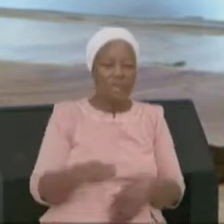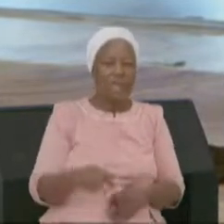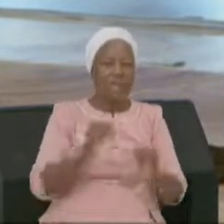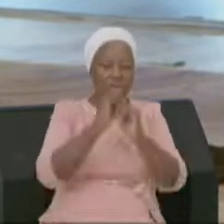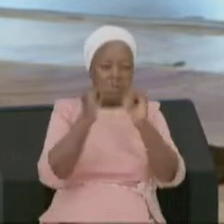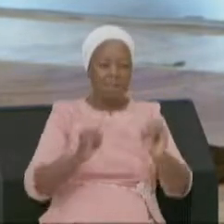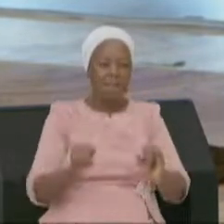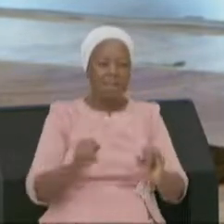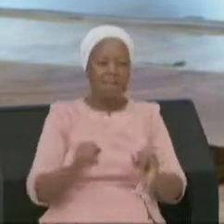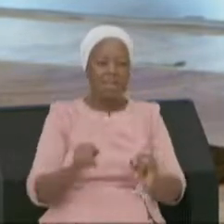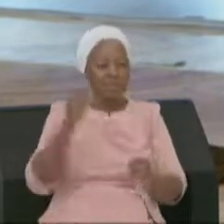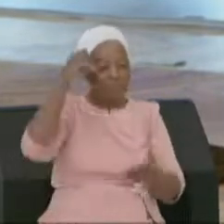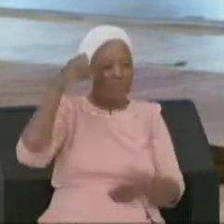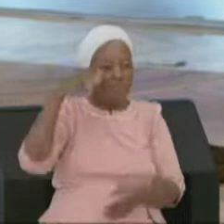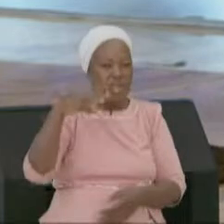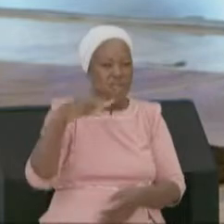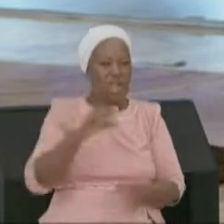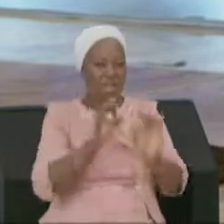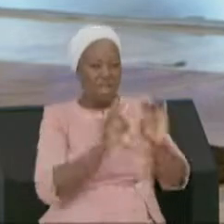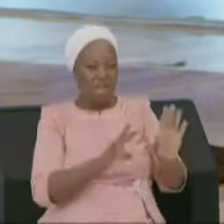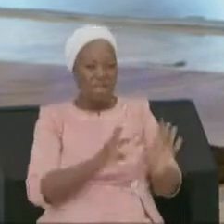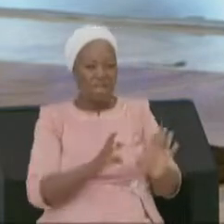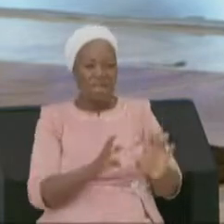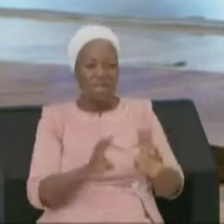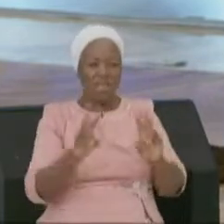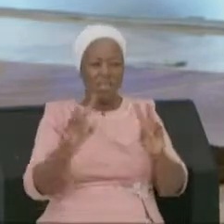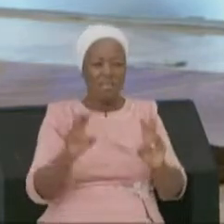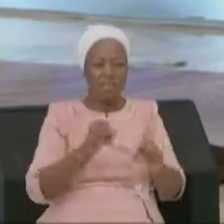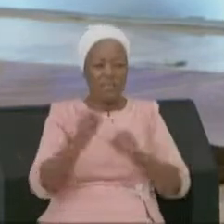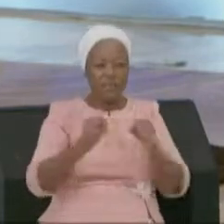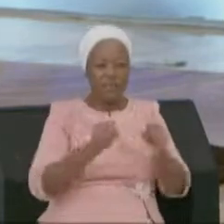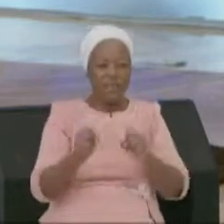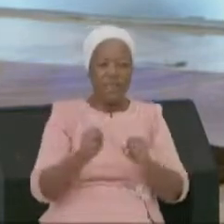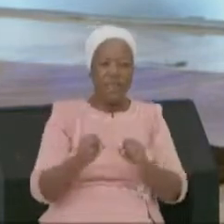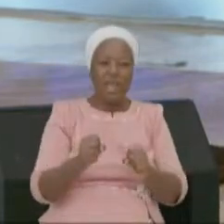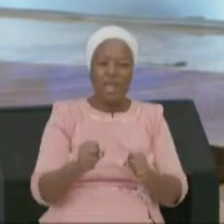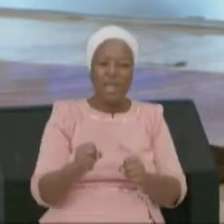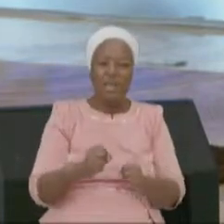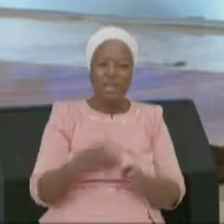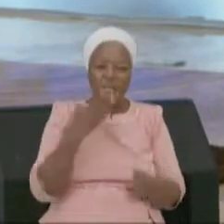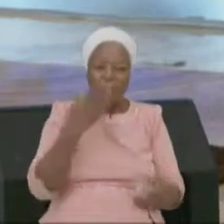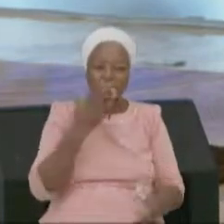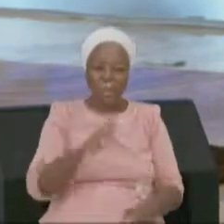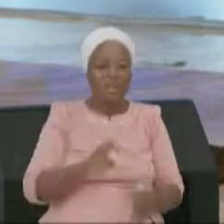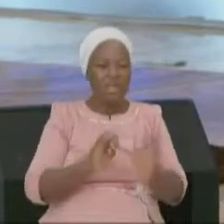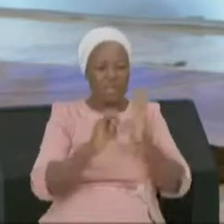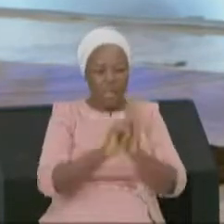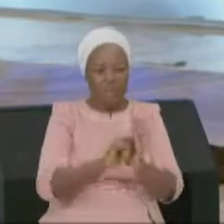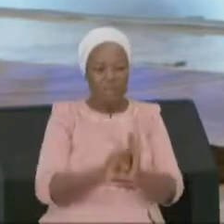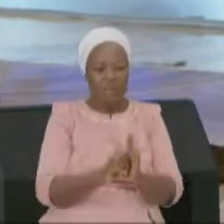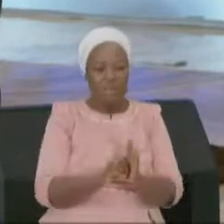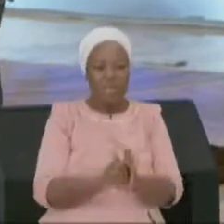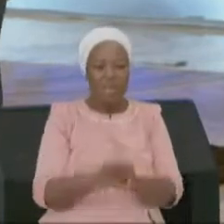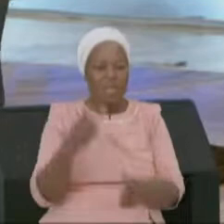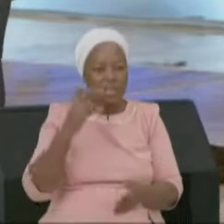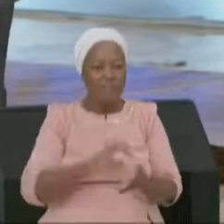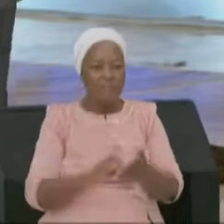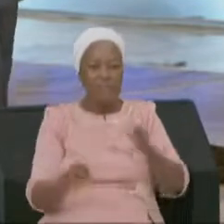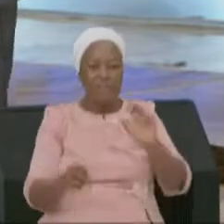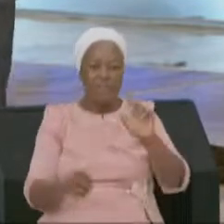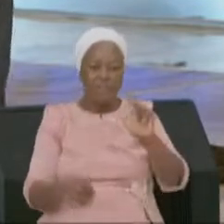variance, emulation, wrath, strife, seditions and heresies. Look at verse 21. It says,